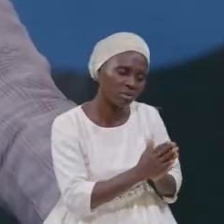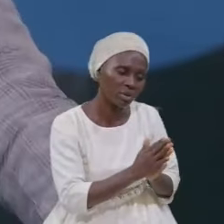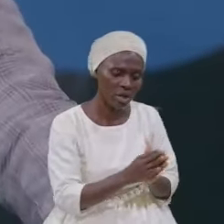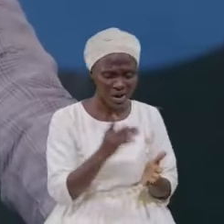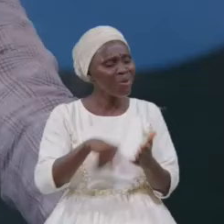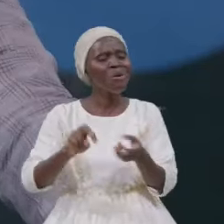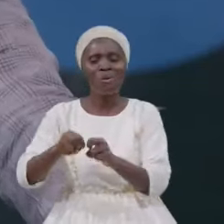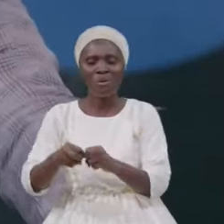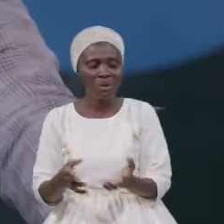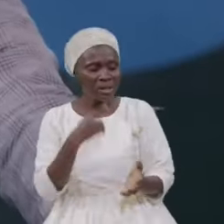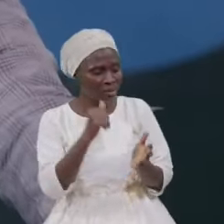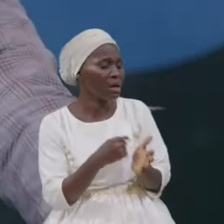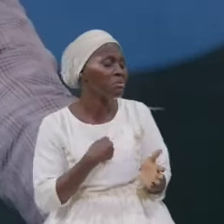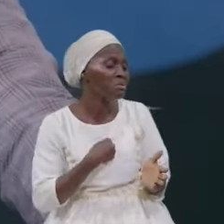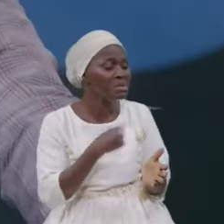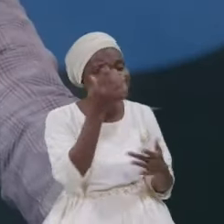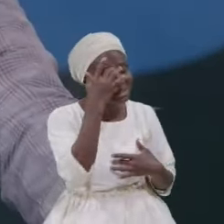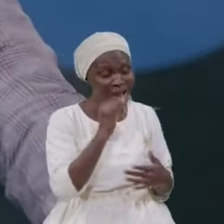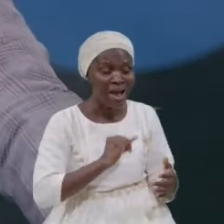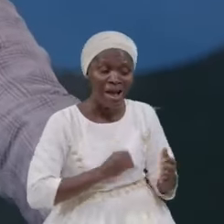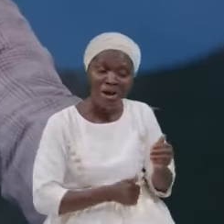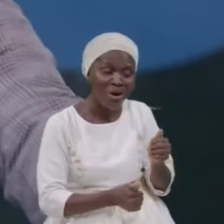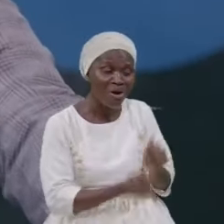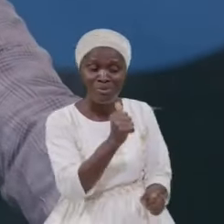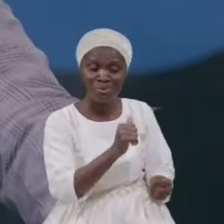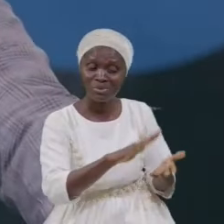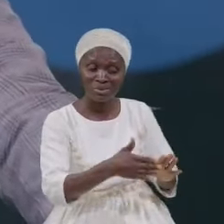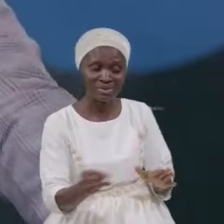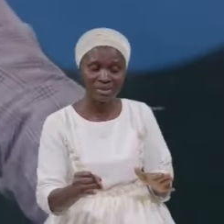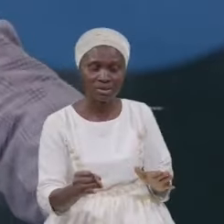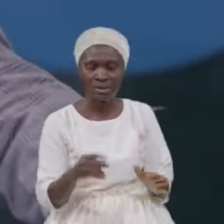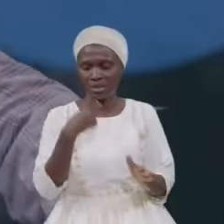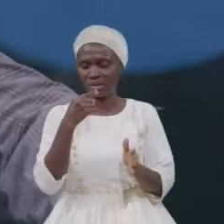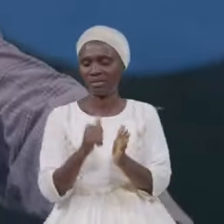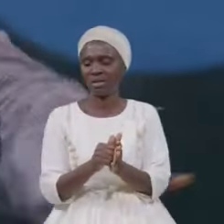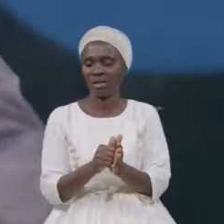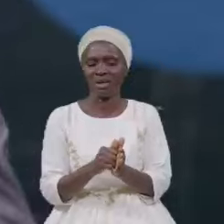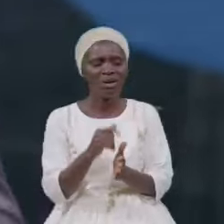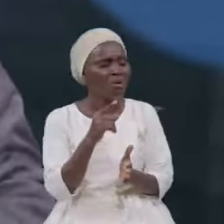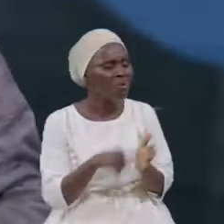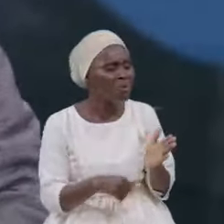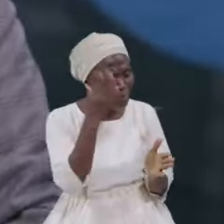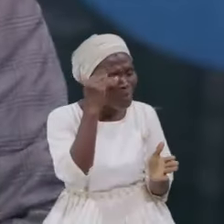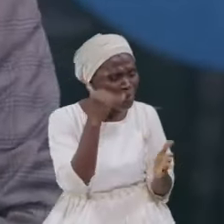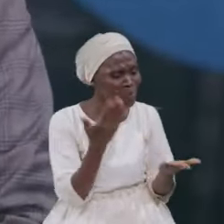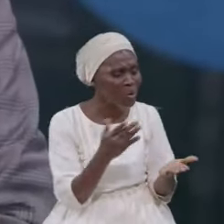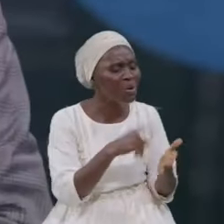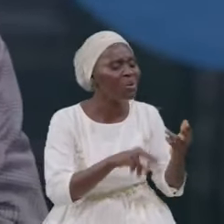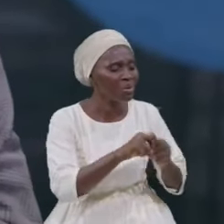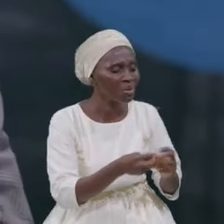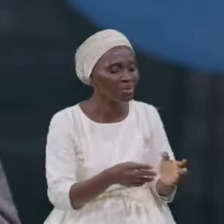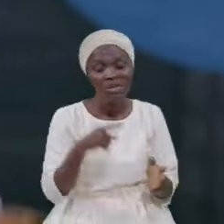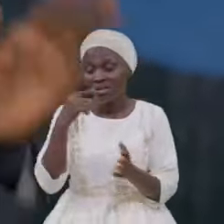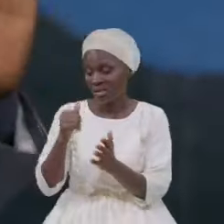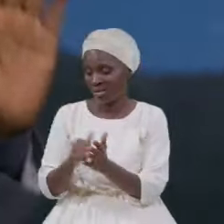dying. And I said, what shall it cause this? He said, well, I don't know, but I was seeking for